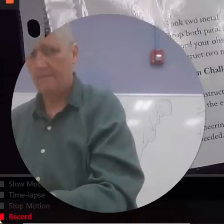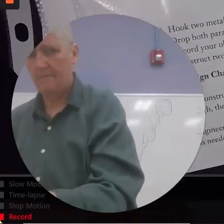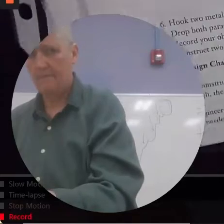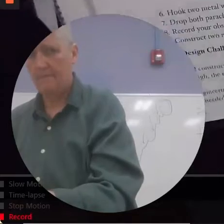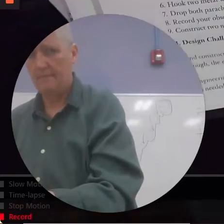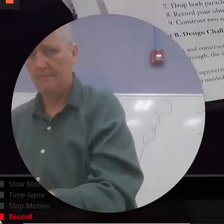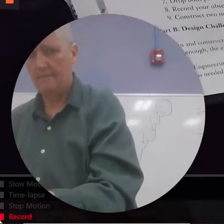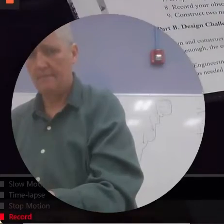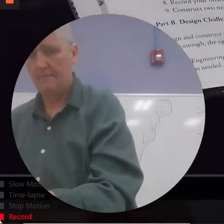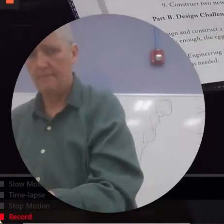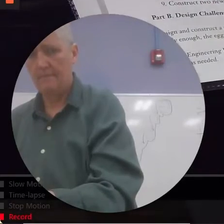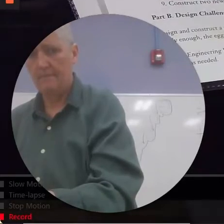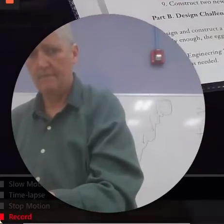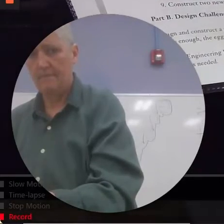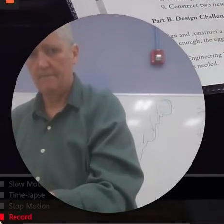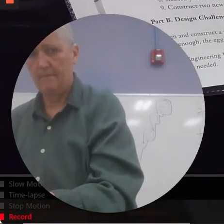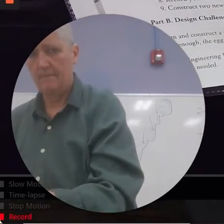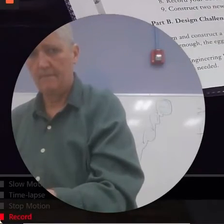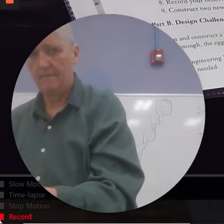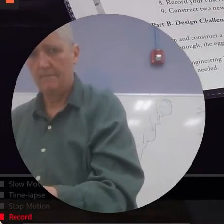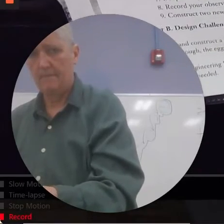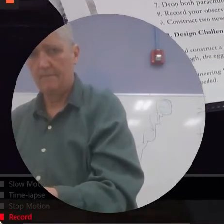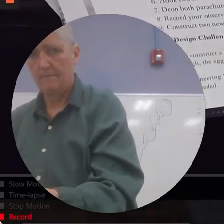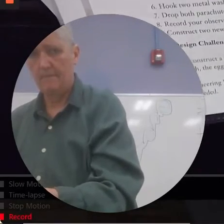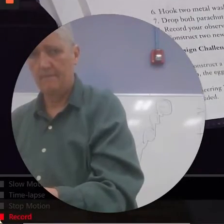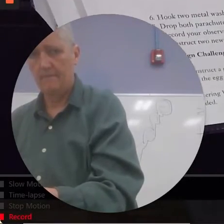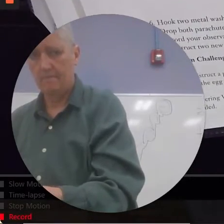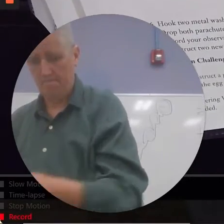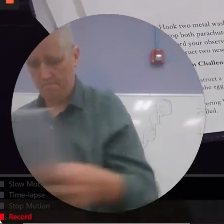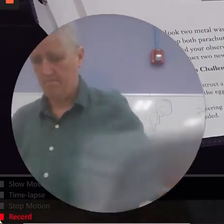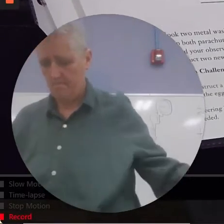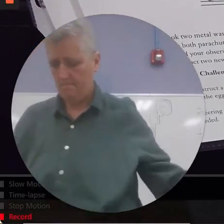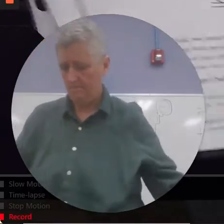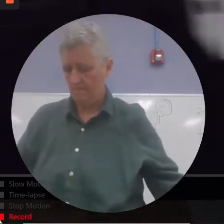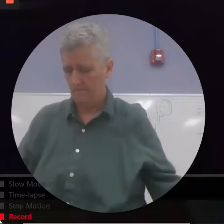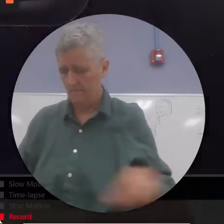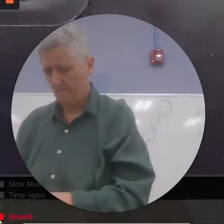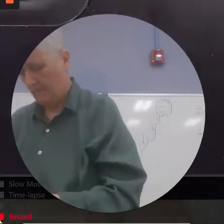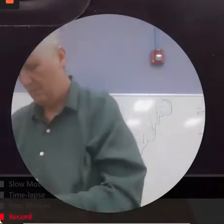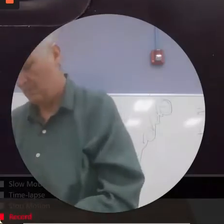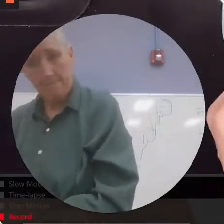Here's what the loop looks like. It's kind of tough to do it.